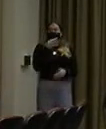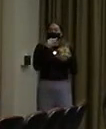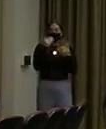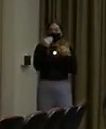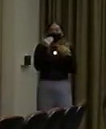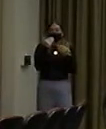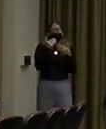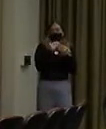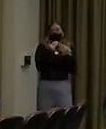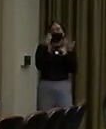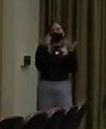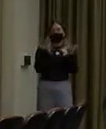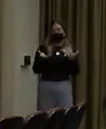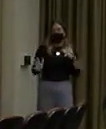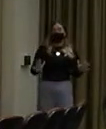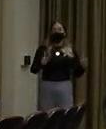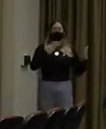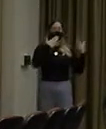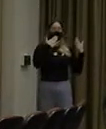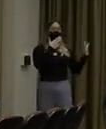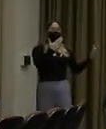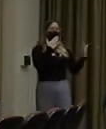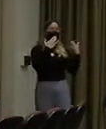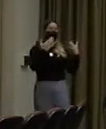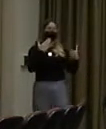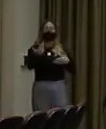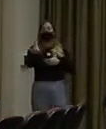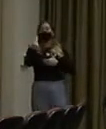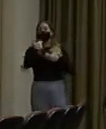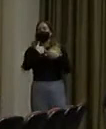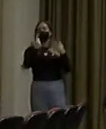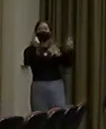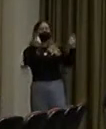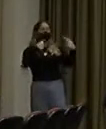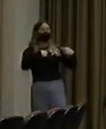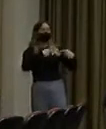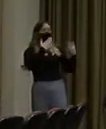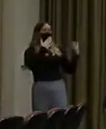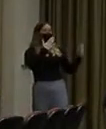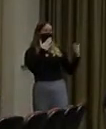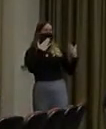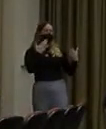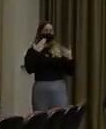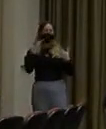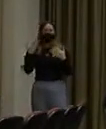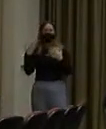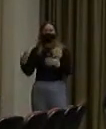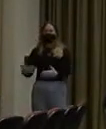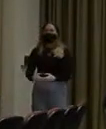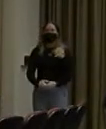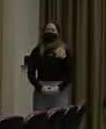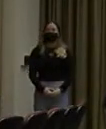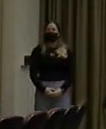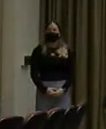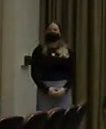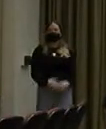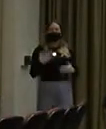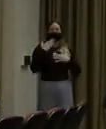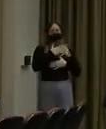hour. Thank you so much for joining us. Thank you to all of us who watch us later, and we